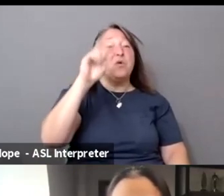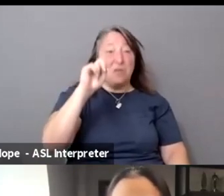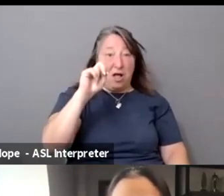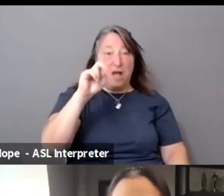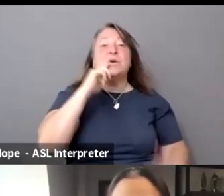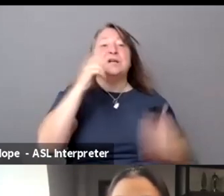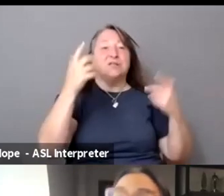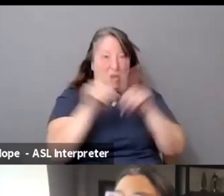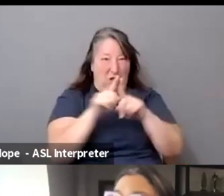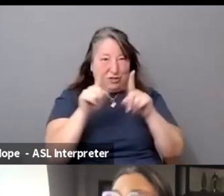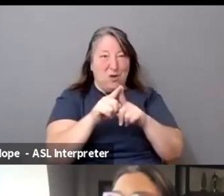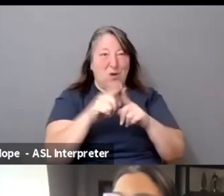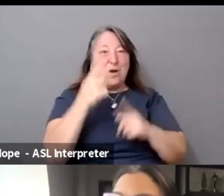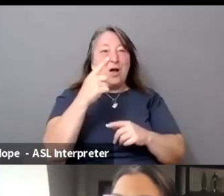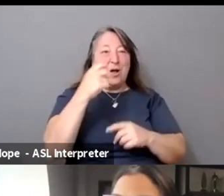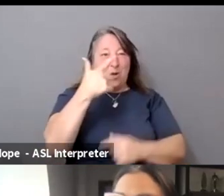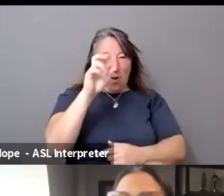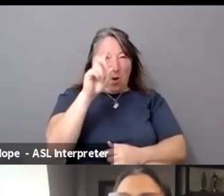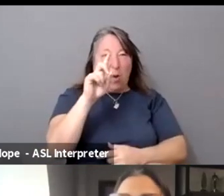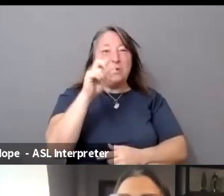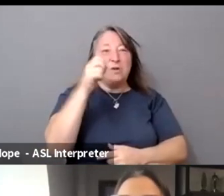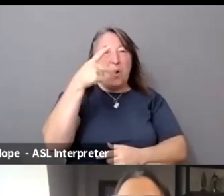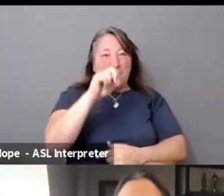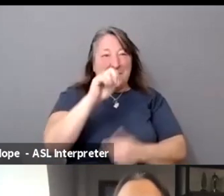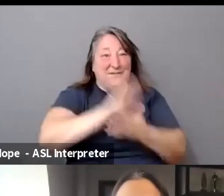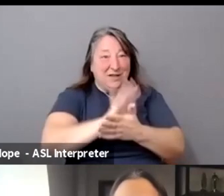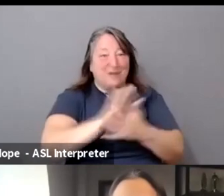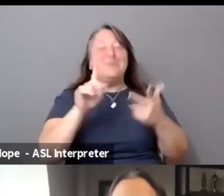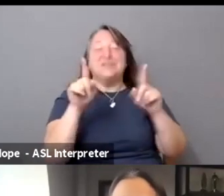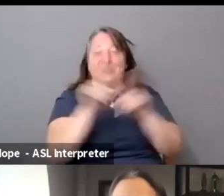and so was Crazy Rich Asians. So